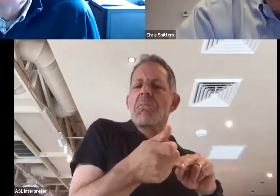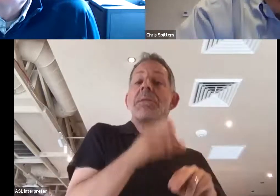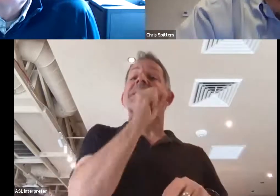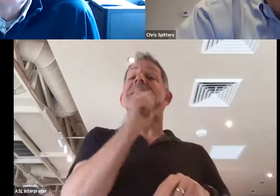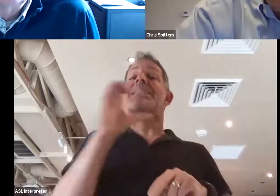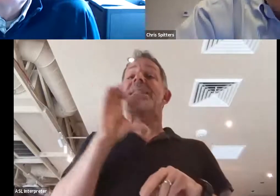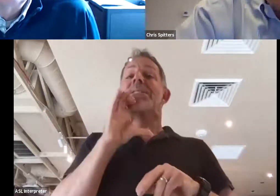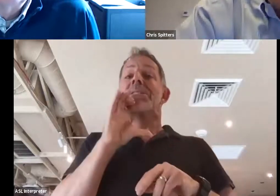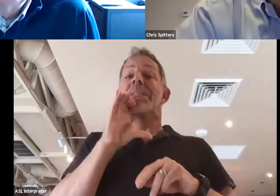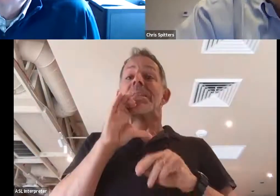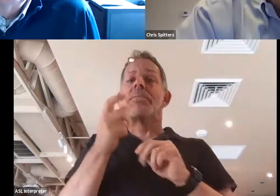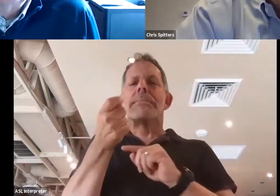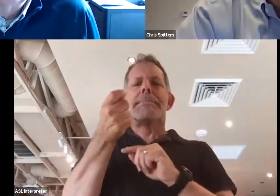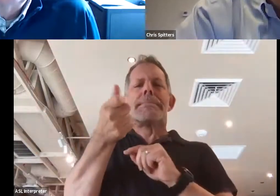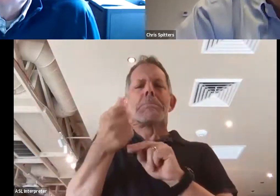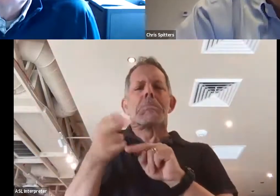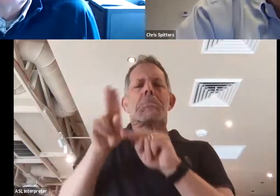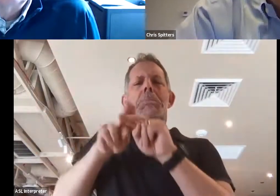no increase.